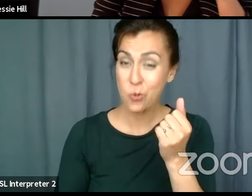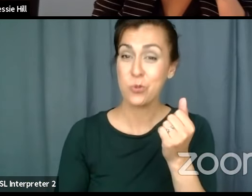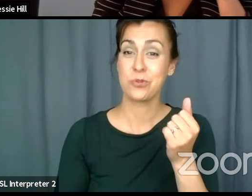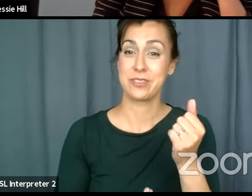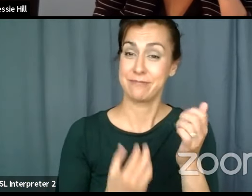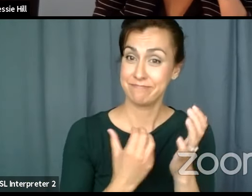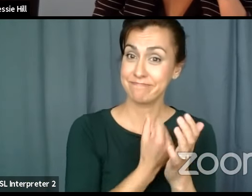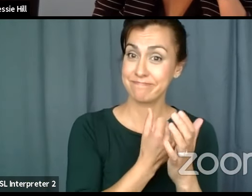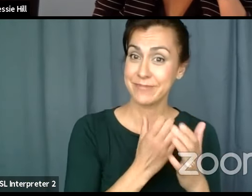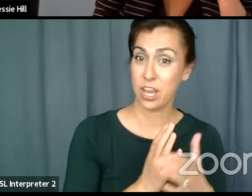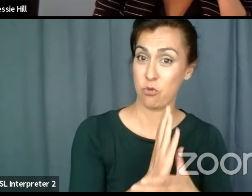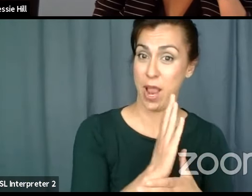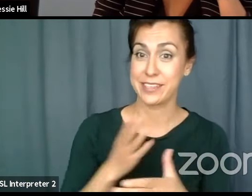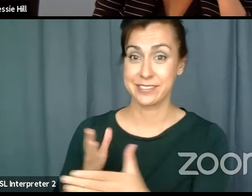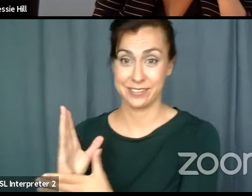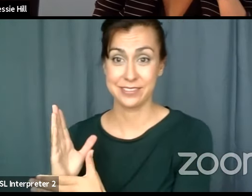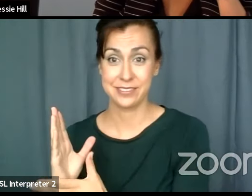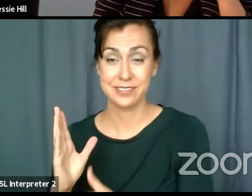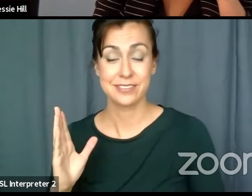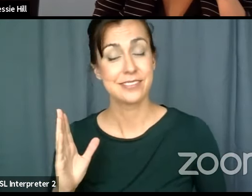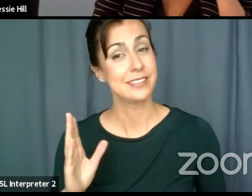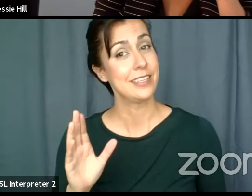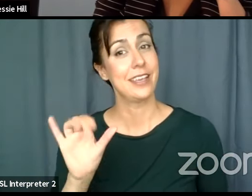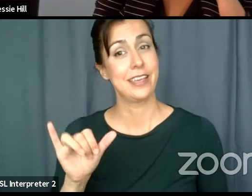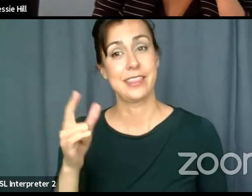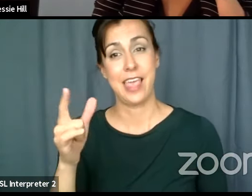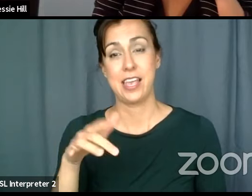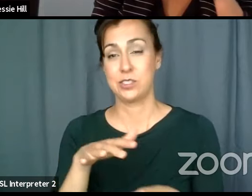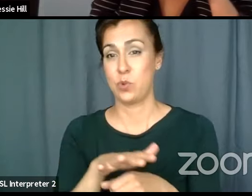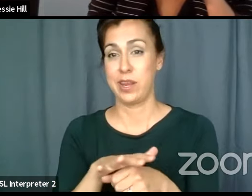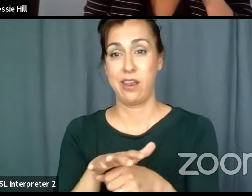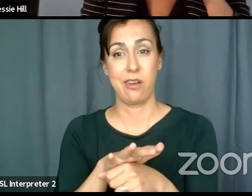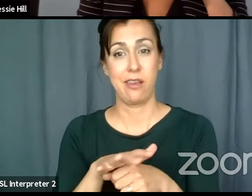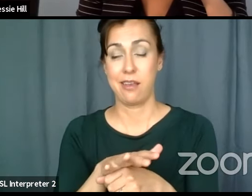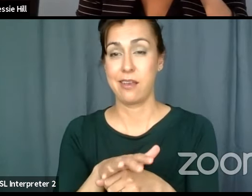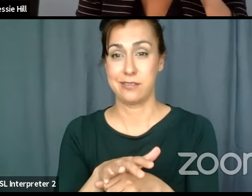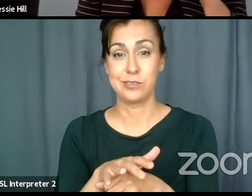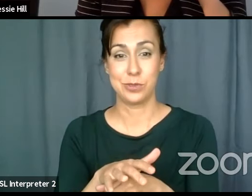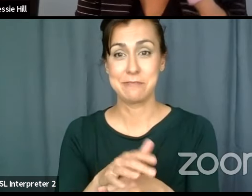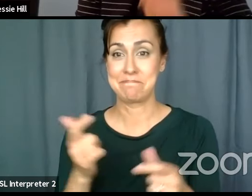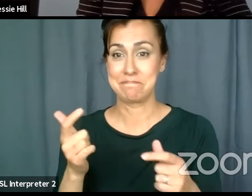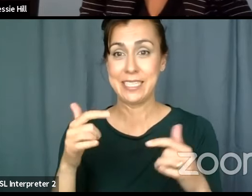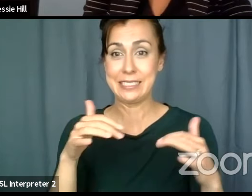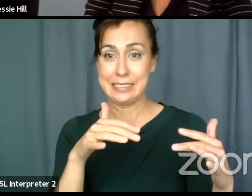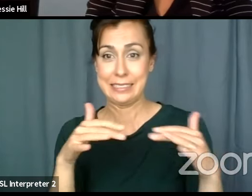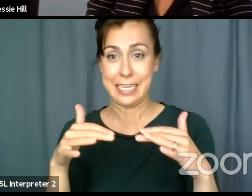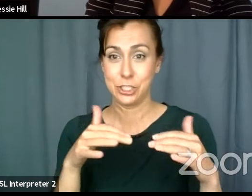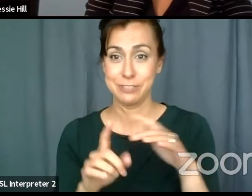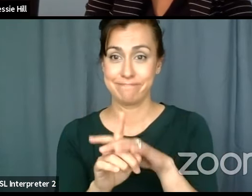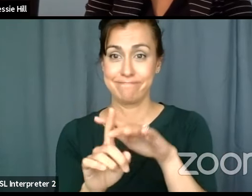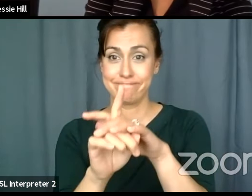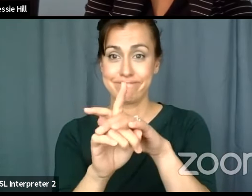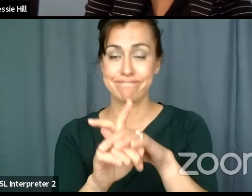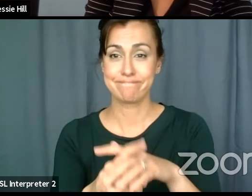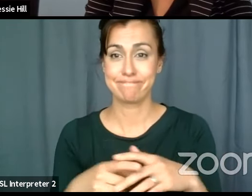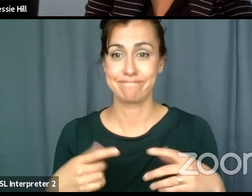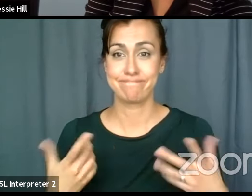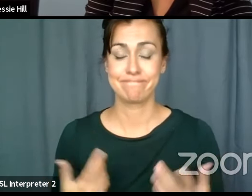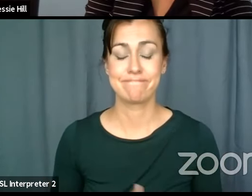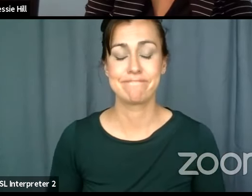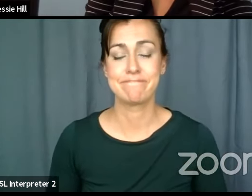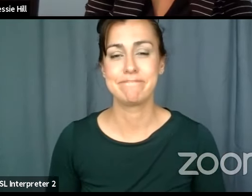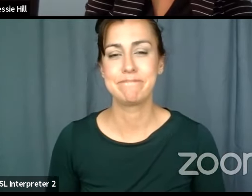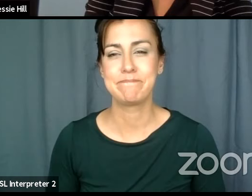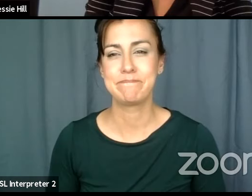respective rights? And I think that's one of the areas that where the tension comes in. The others,